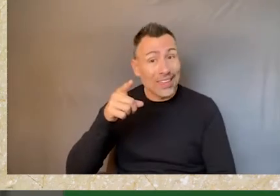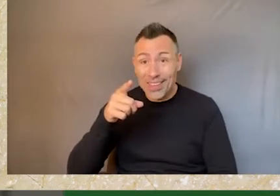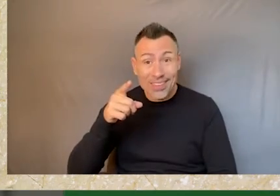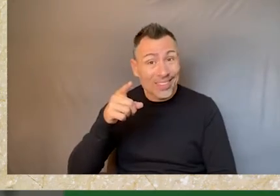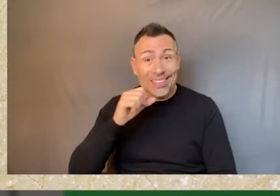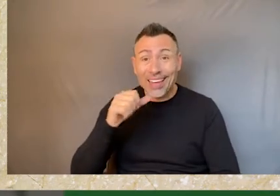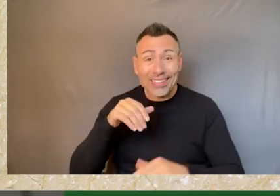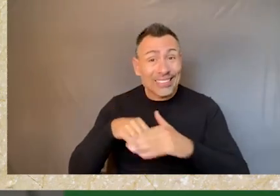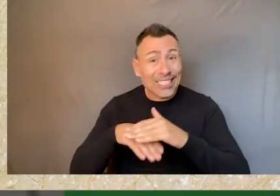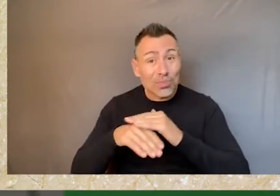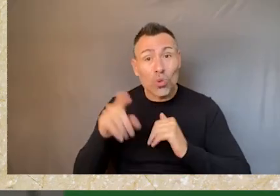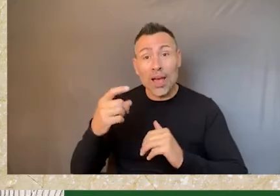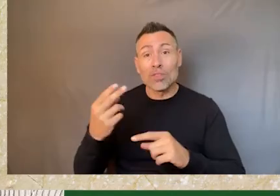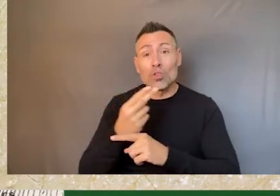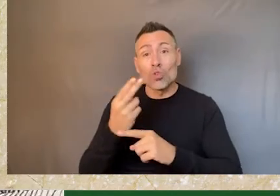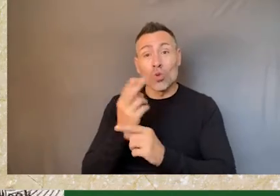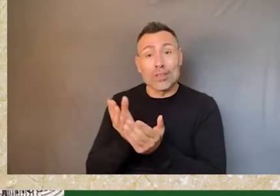the Bagel Ferry.